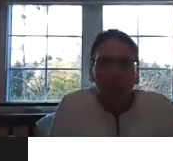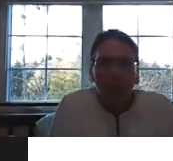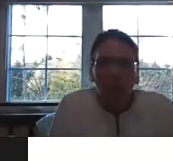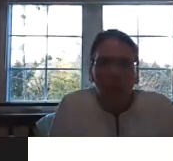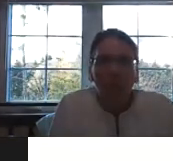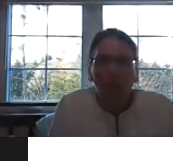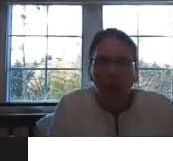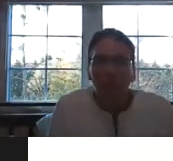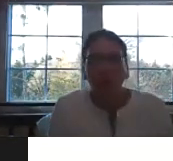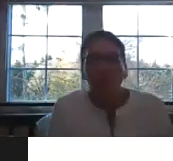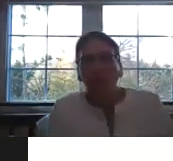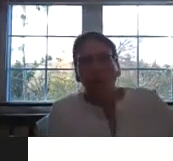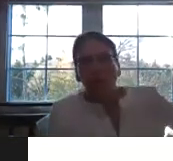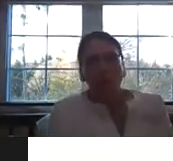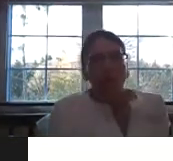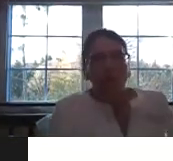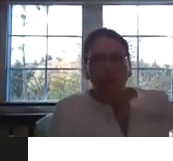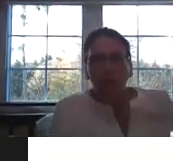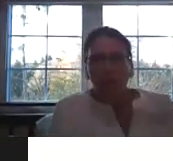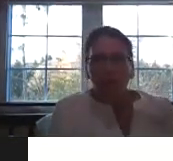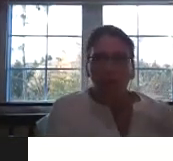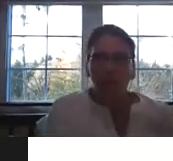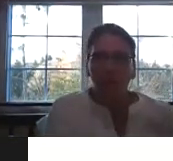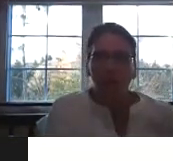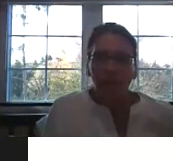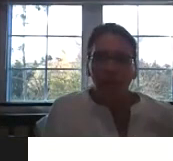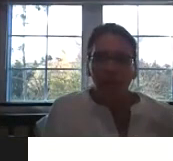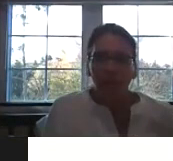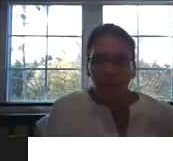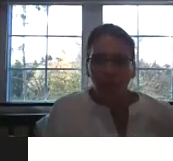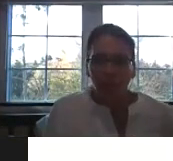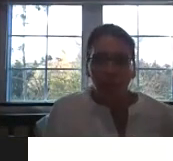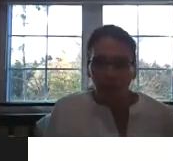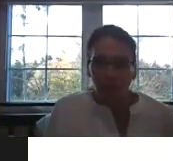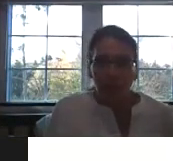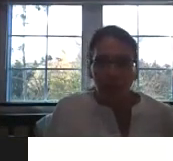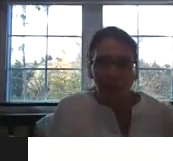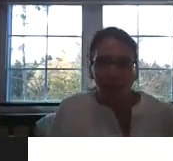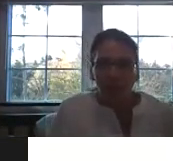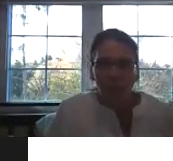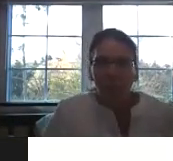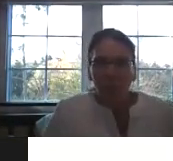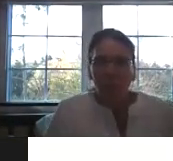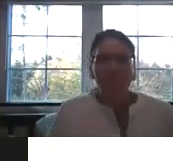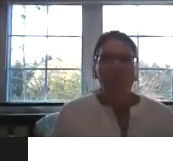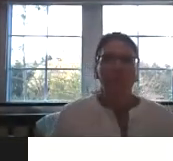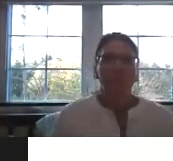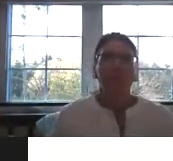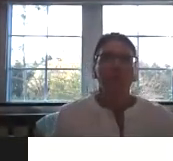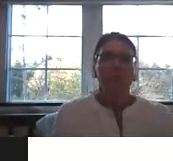appreciated. Yeah, thank you, Ashley. It is an intersection that